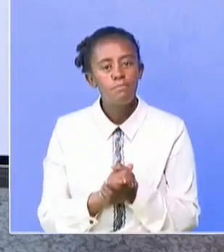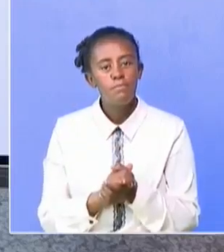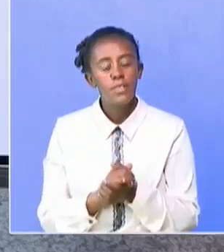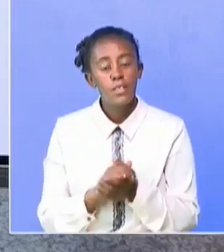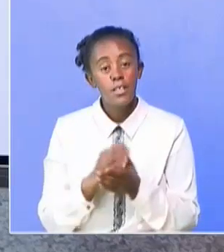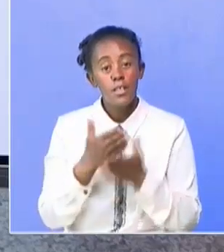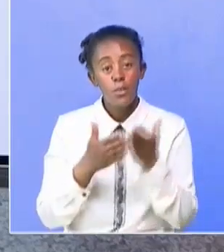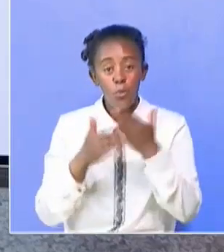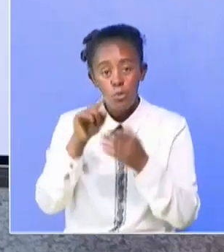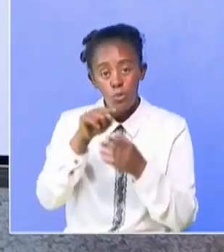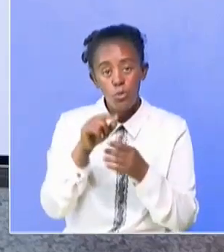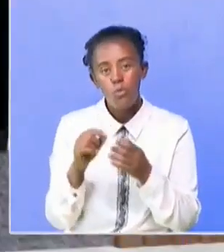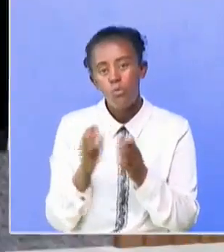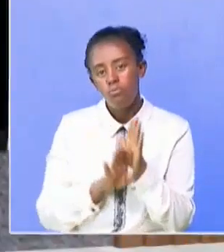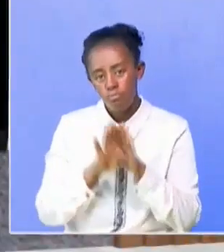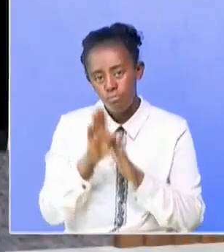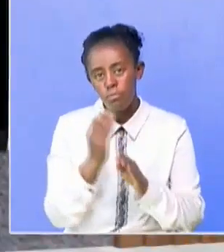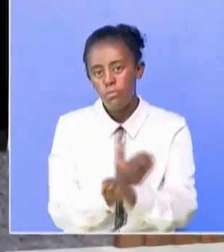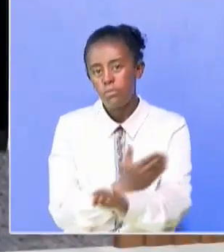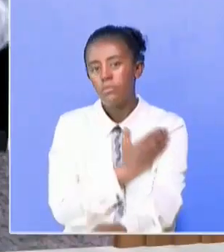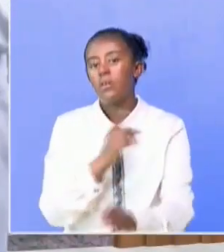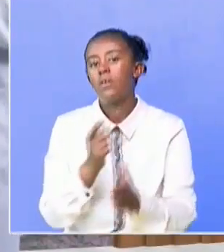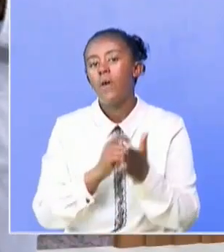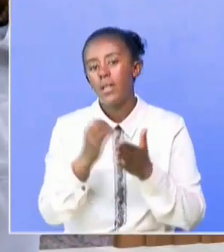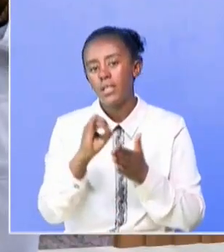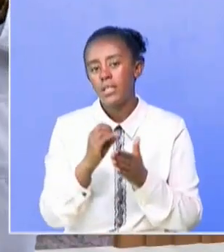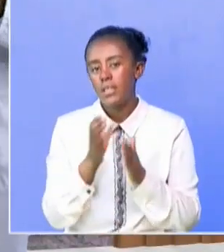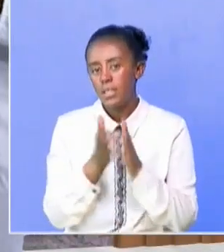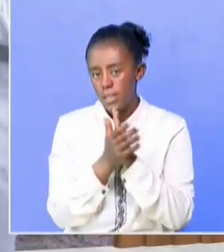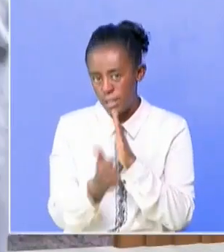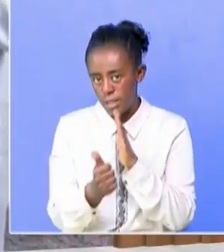to improve your writing skills.